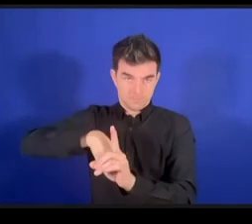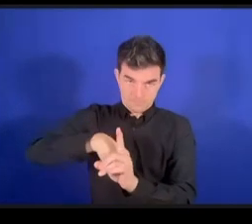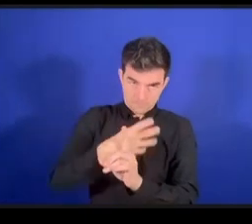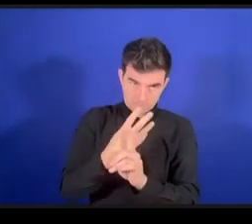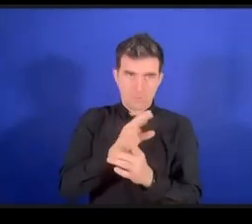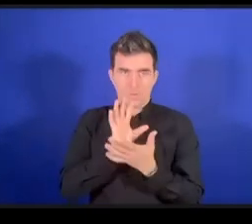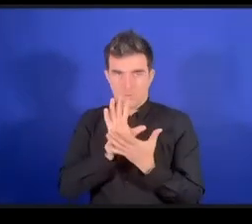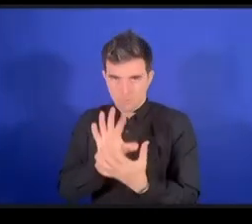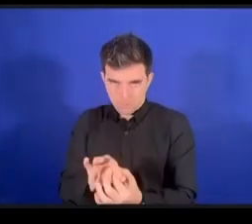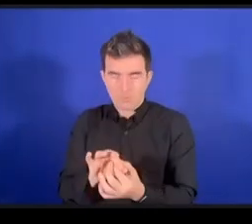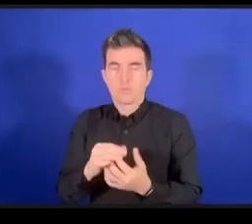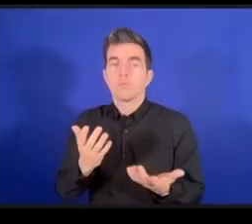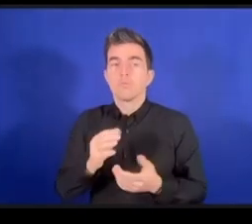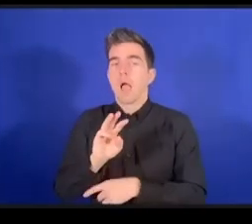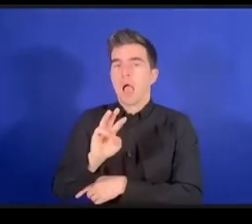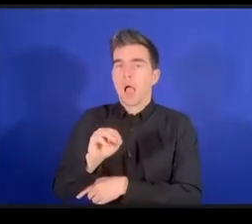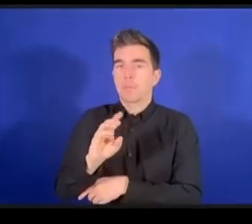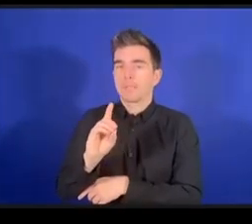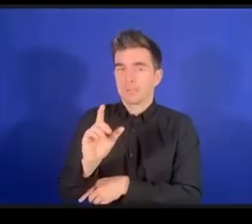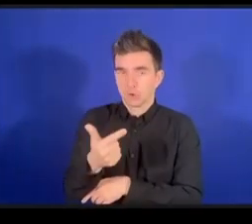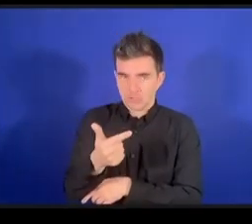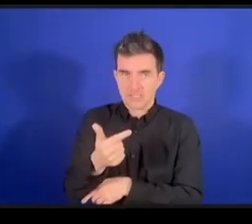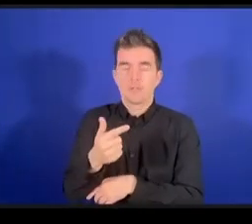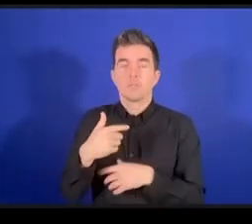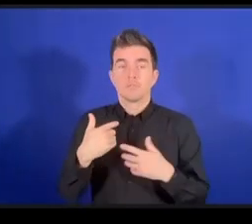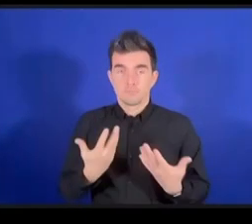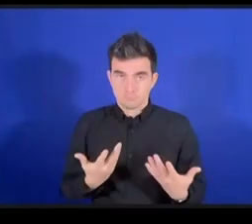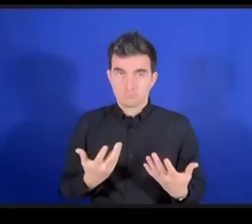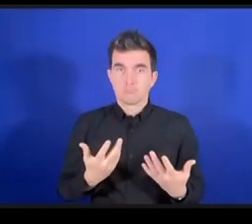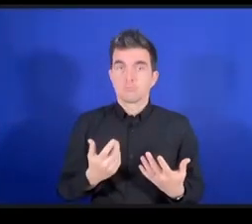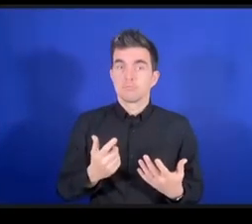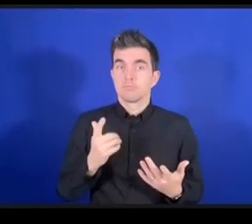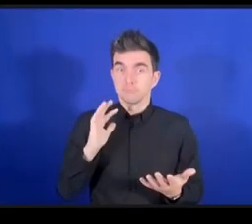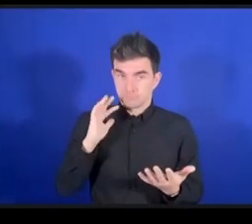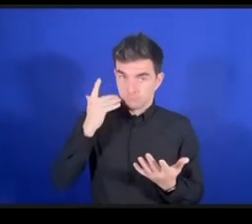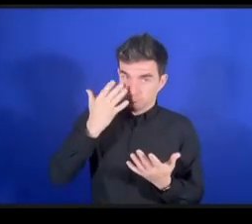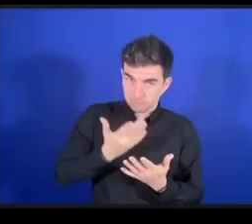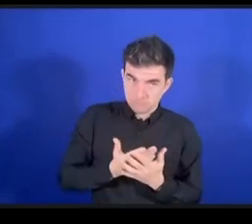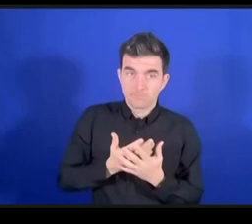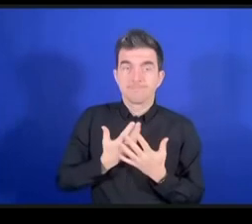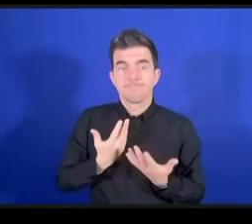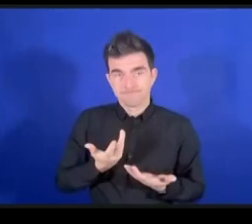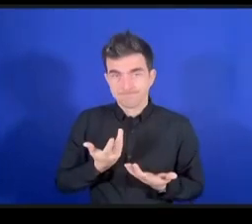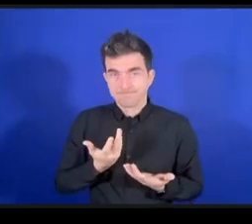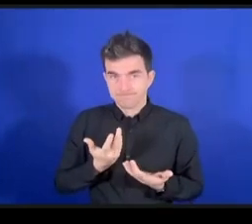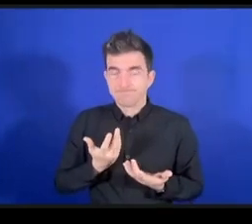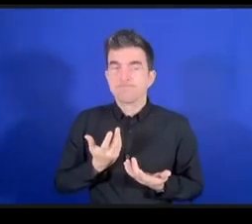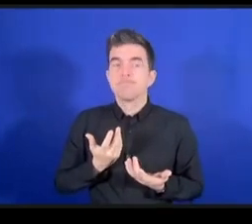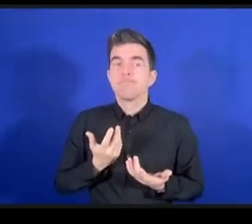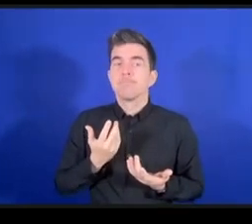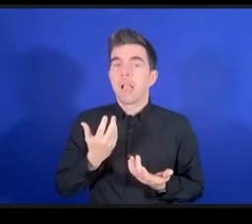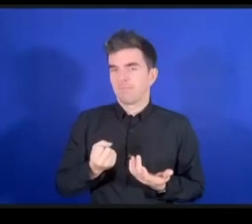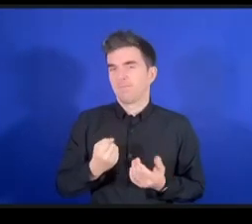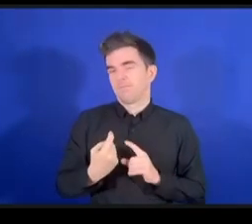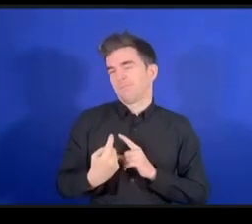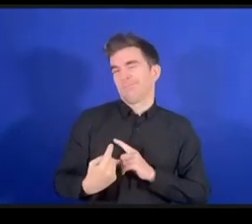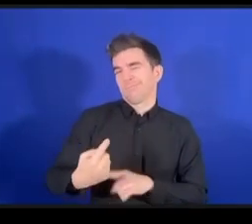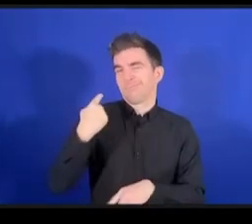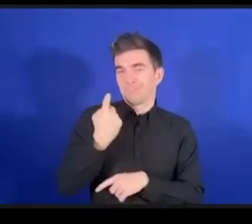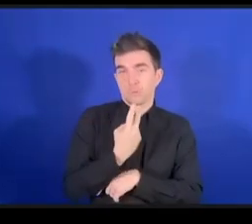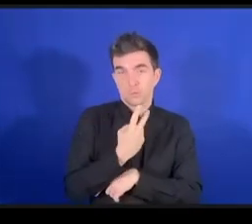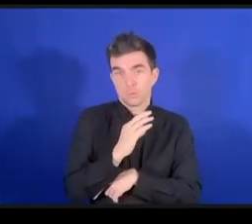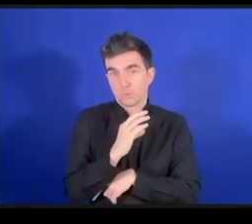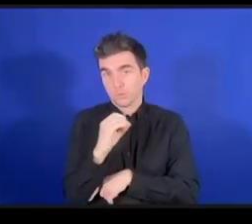specific key indicators to address issues related to persons with disabilities. But fortunately, we